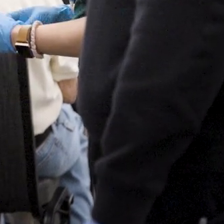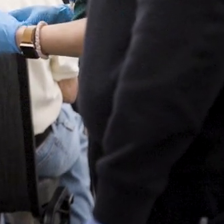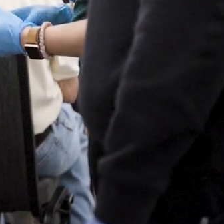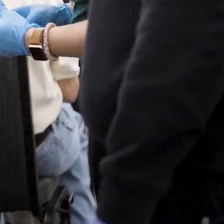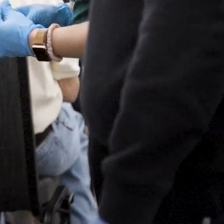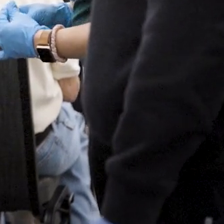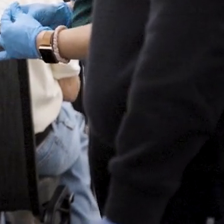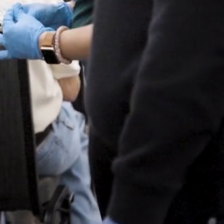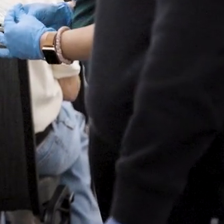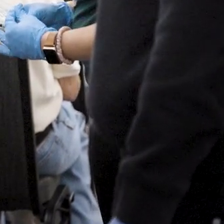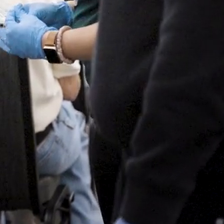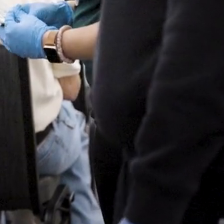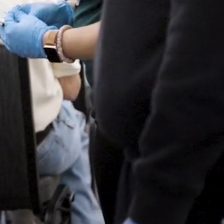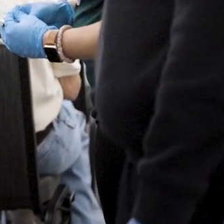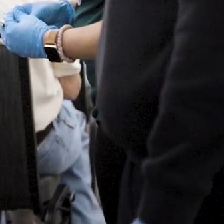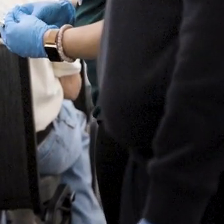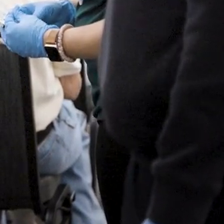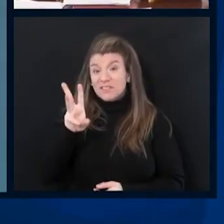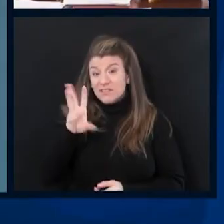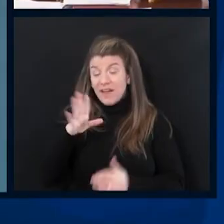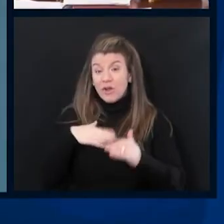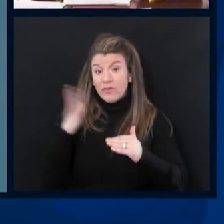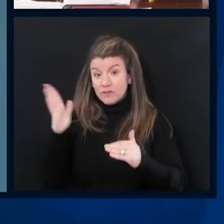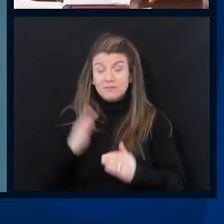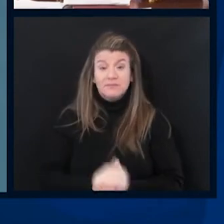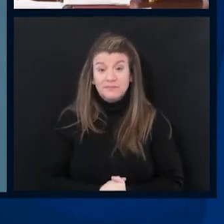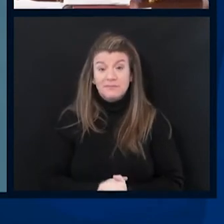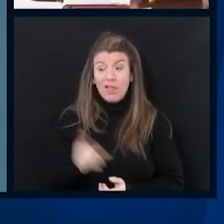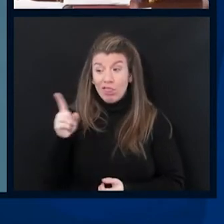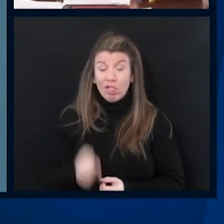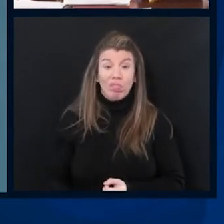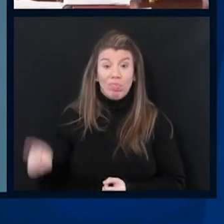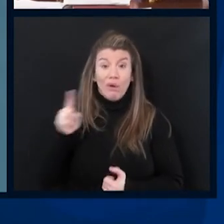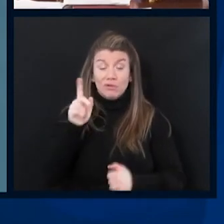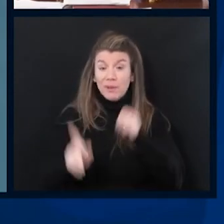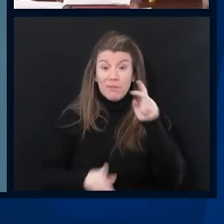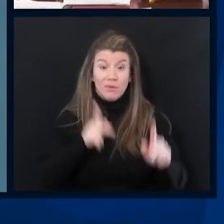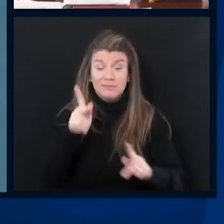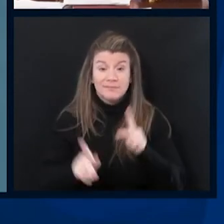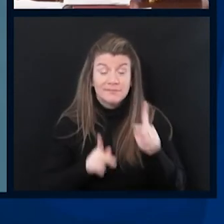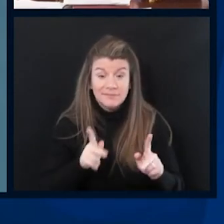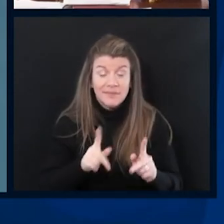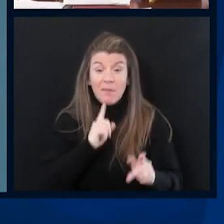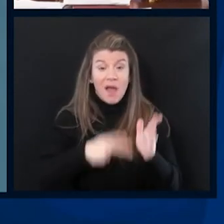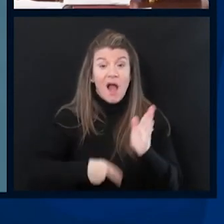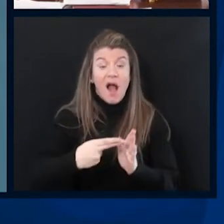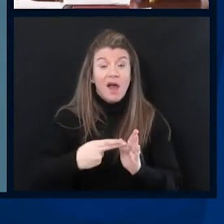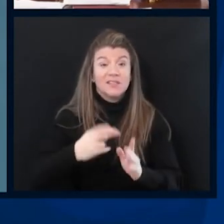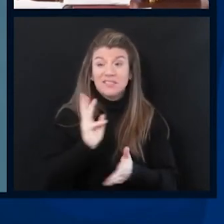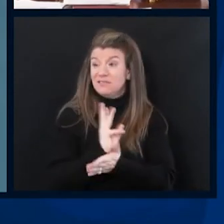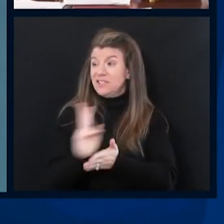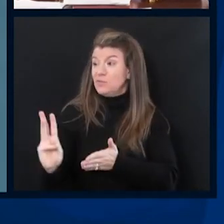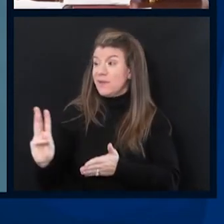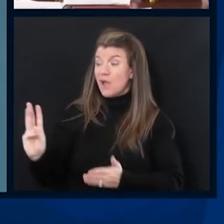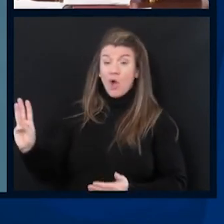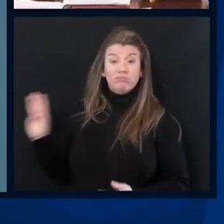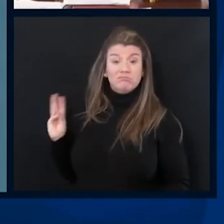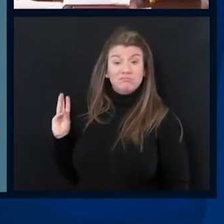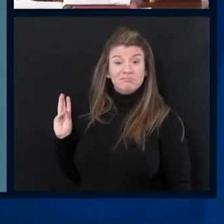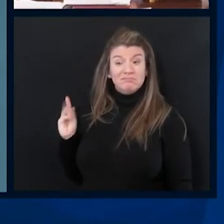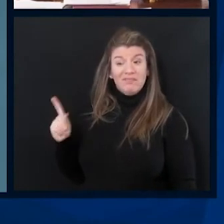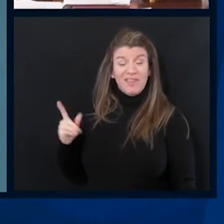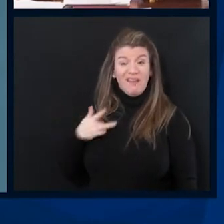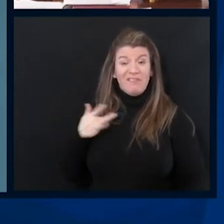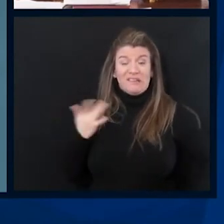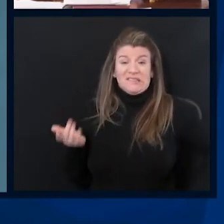state's population is fully vaccinated. Those people, not long ago, six weeks ago, thought that there was